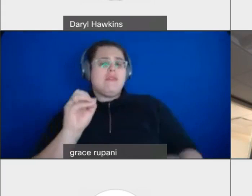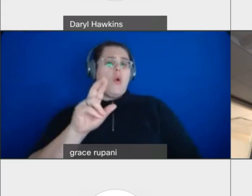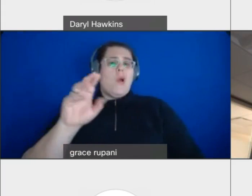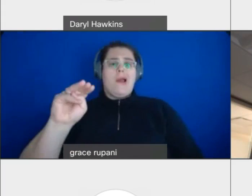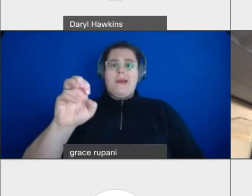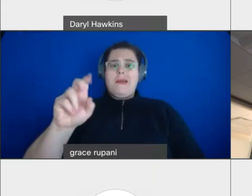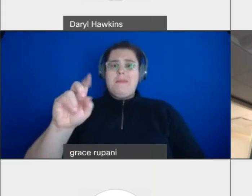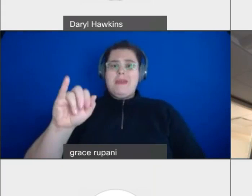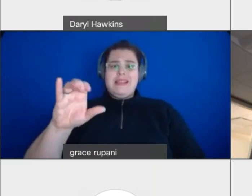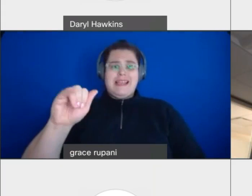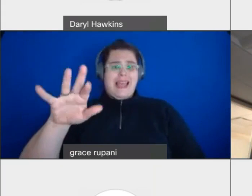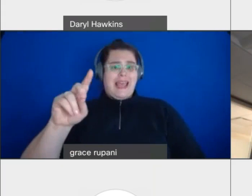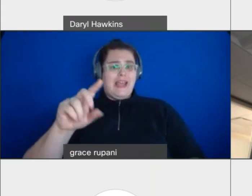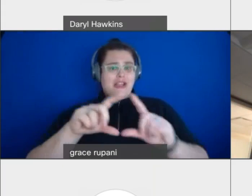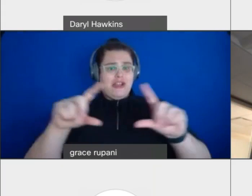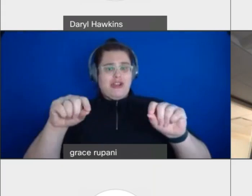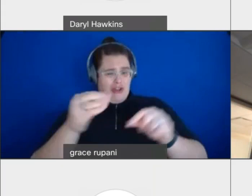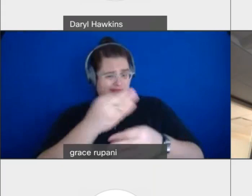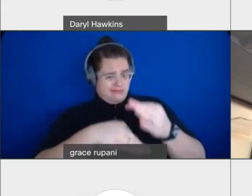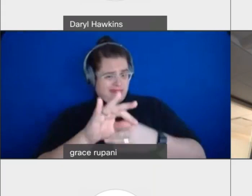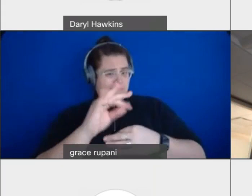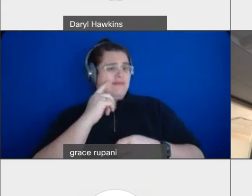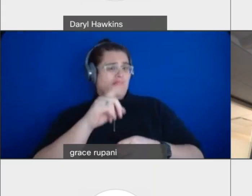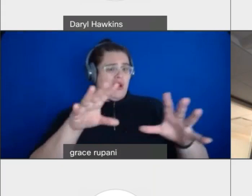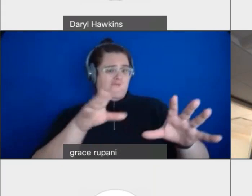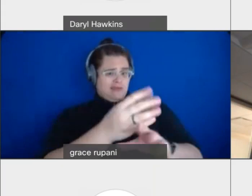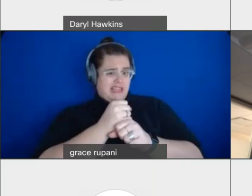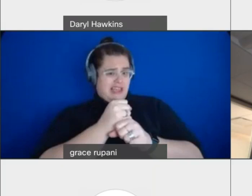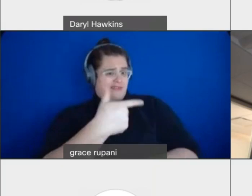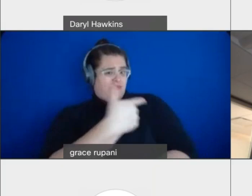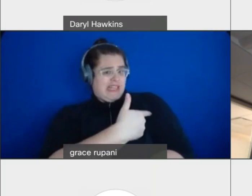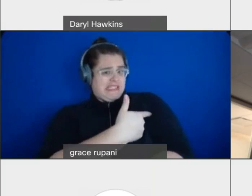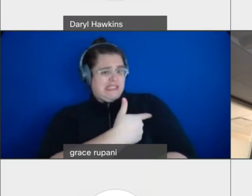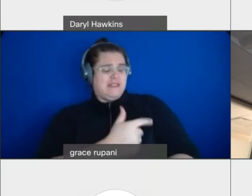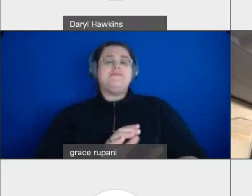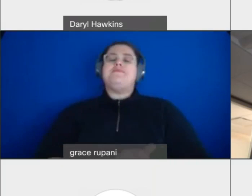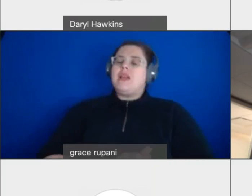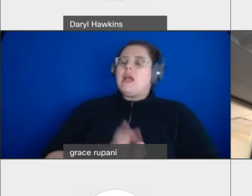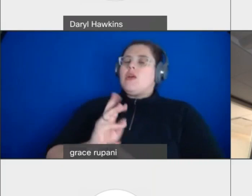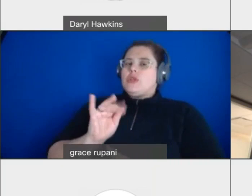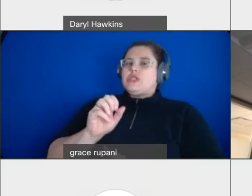That question I will defer to my esteemed colleagues at DC Health.